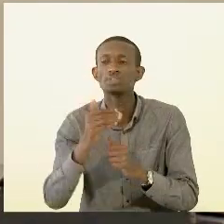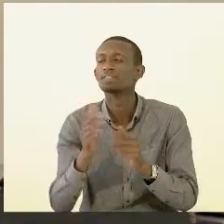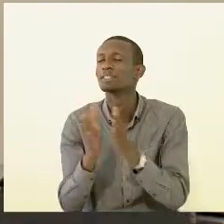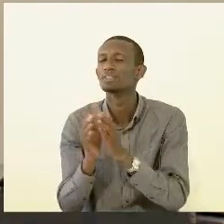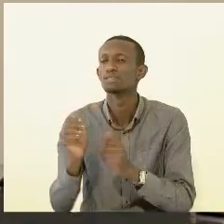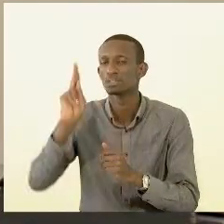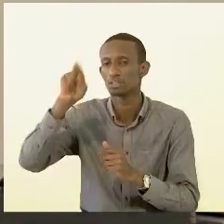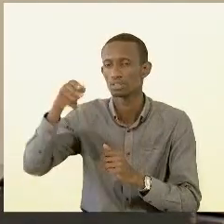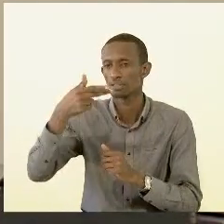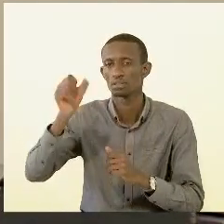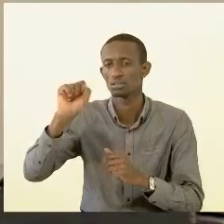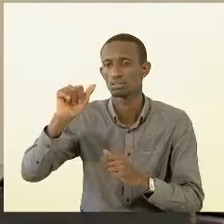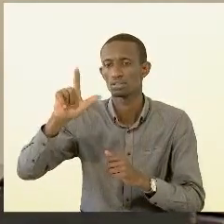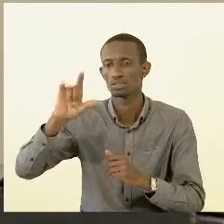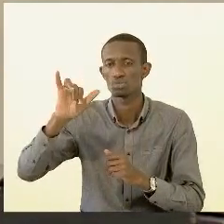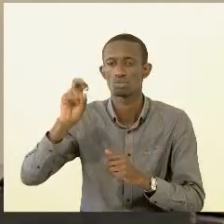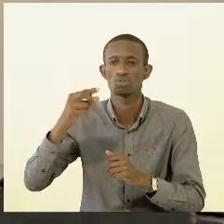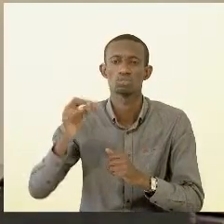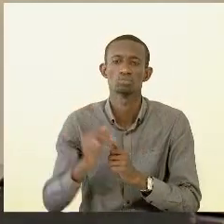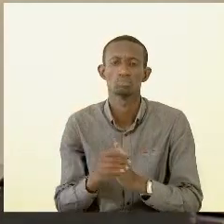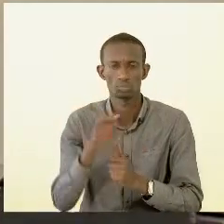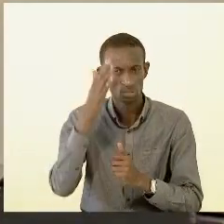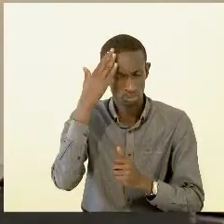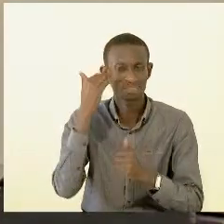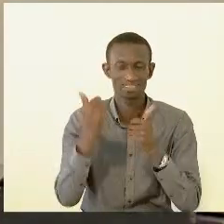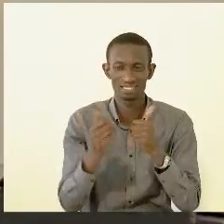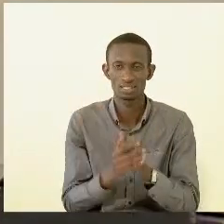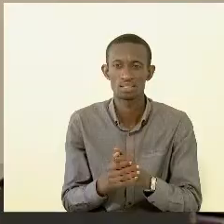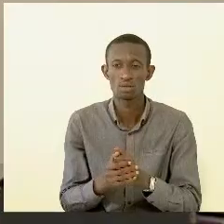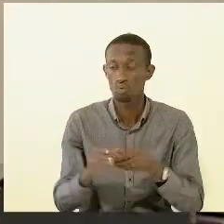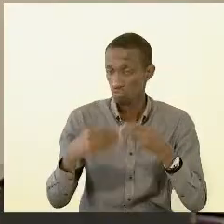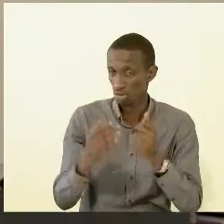to give functions of leaves and